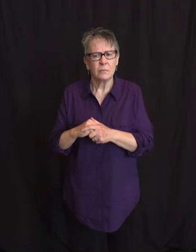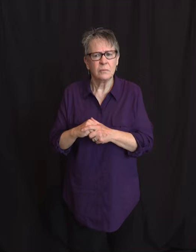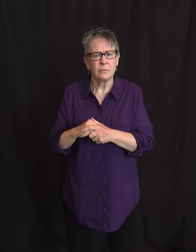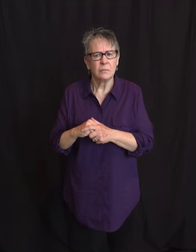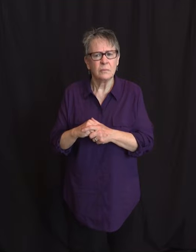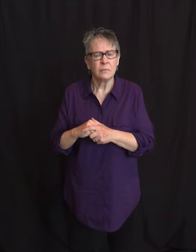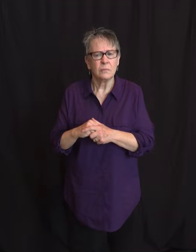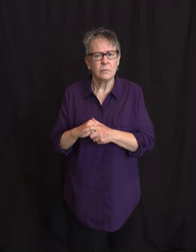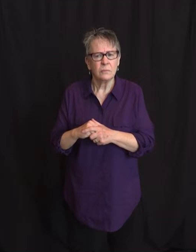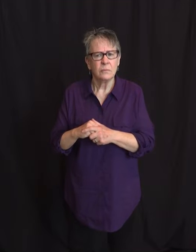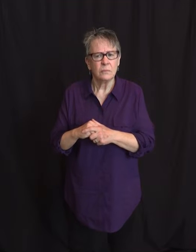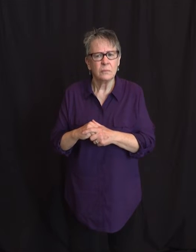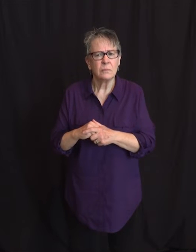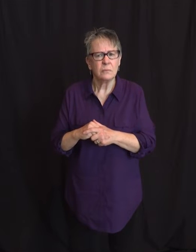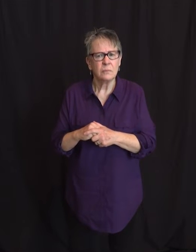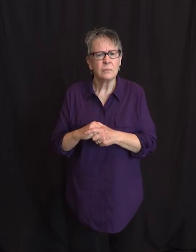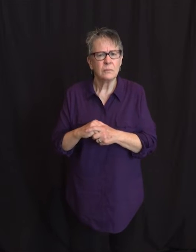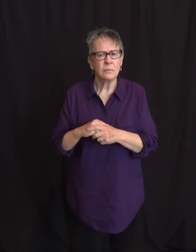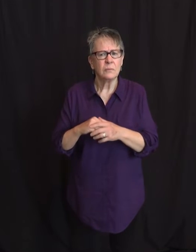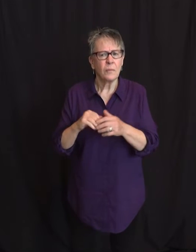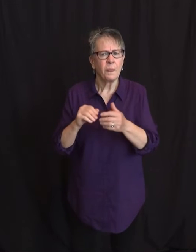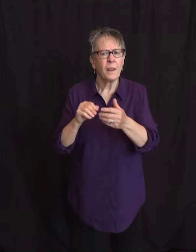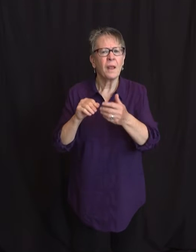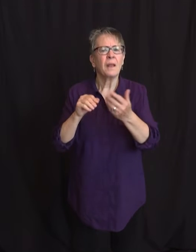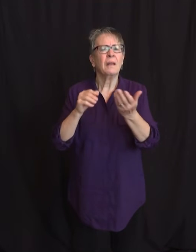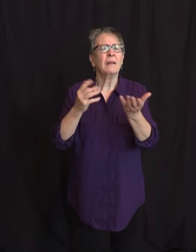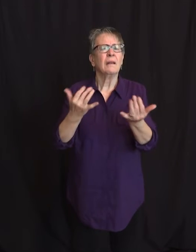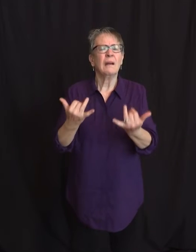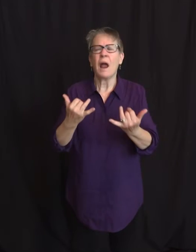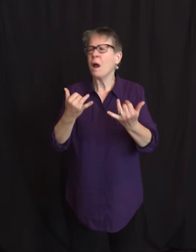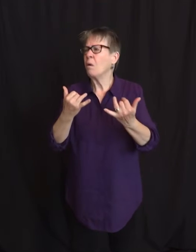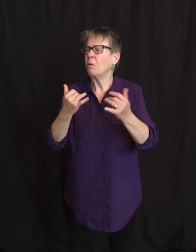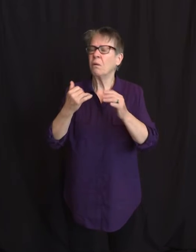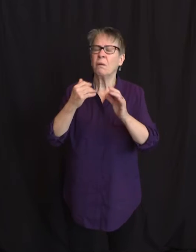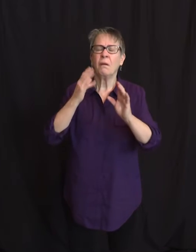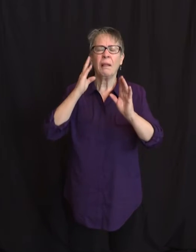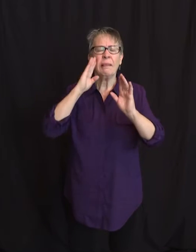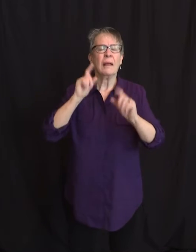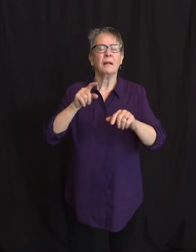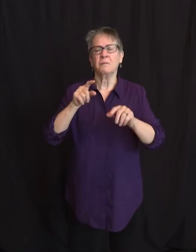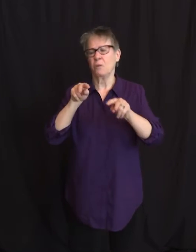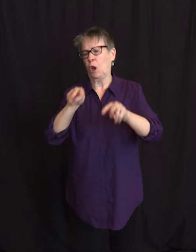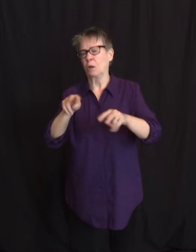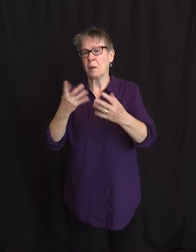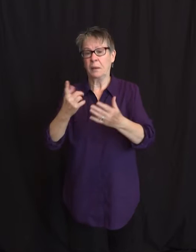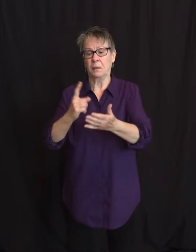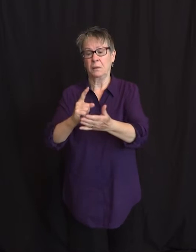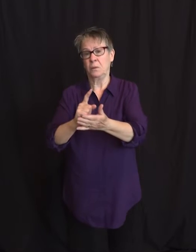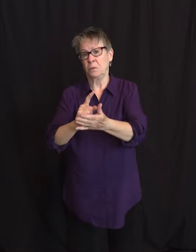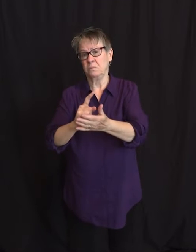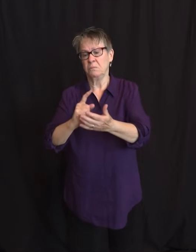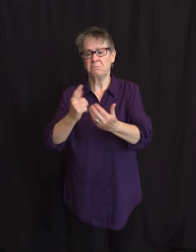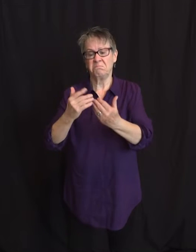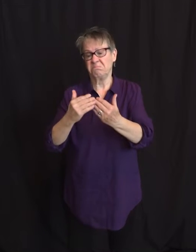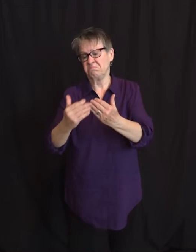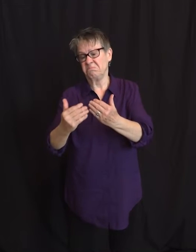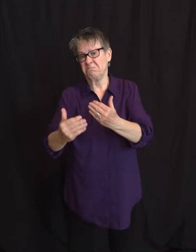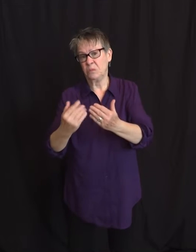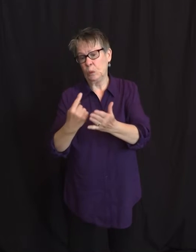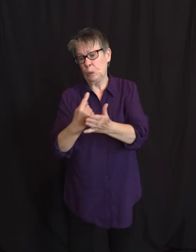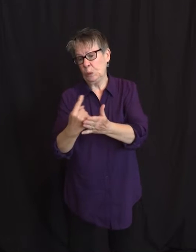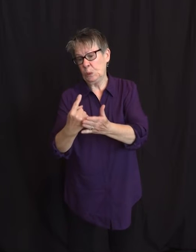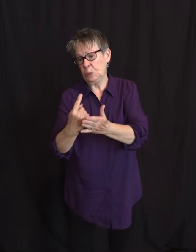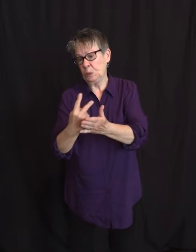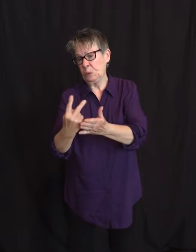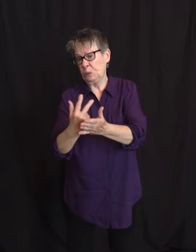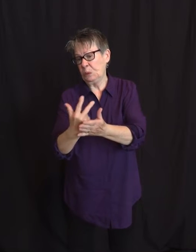very clear on both sides, and I think we have to continue to be clear on both sides. You have to continue to stay home until we say otherwise. I know